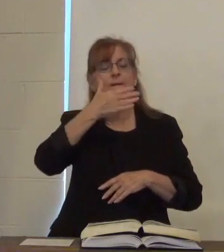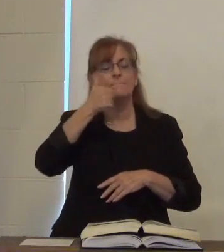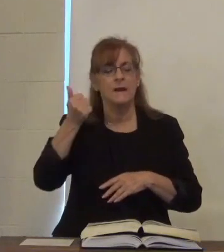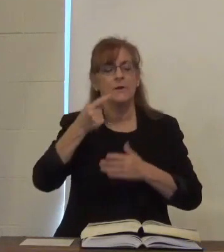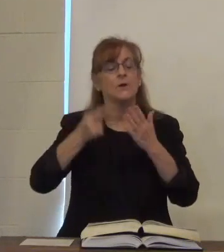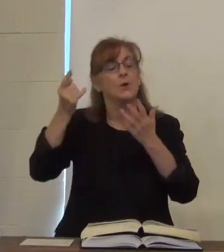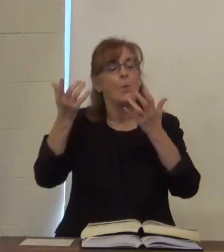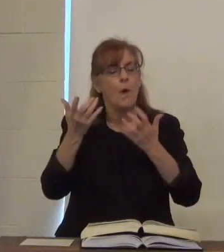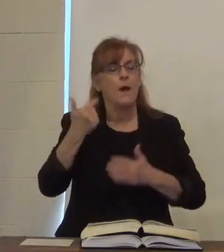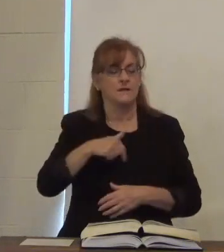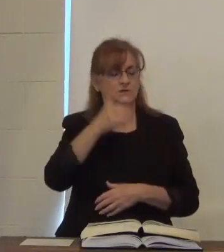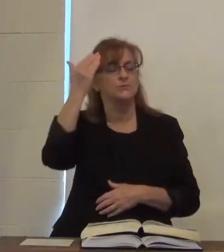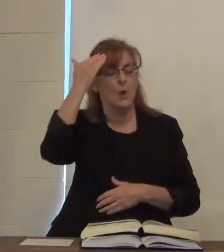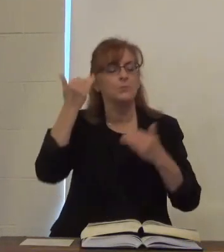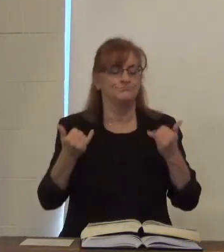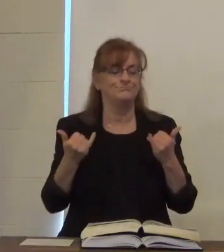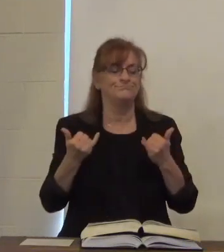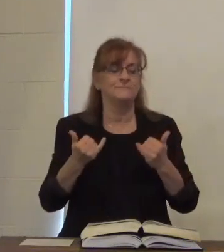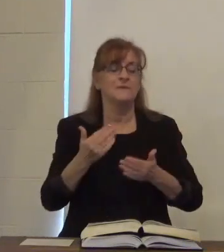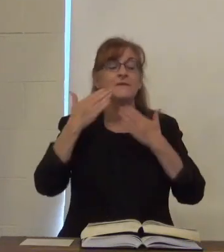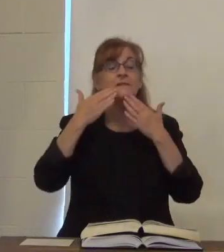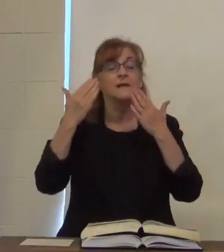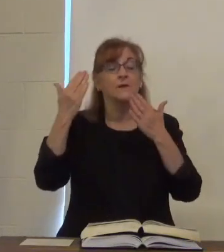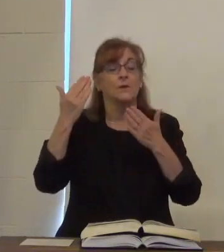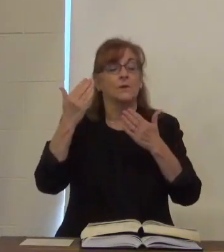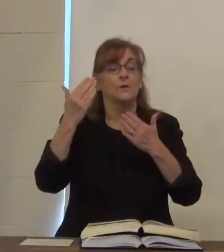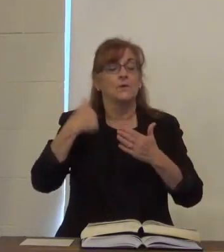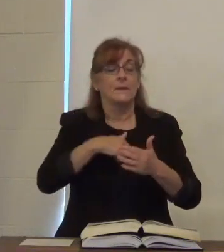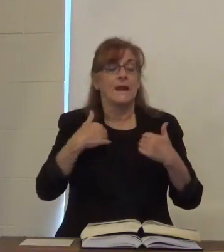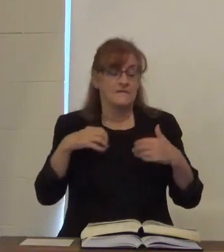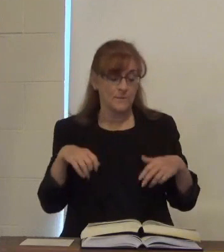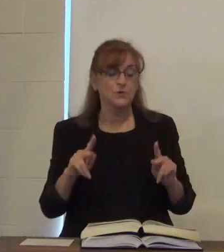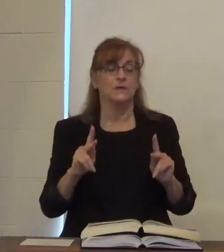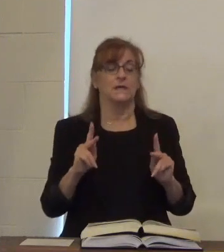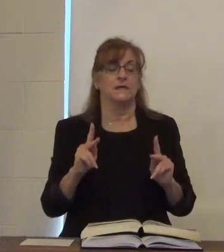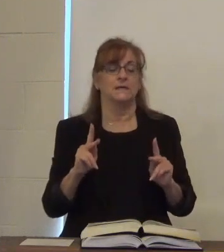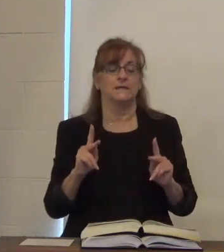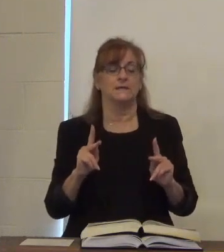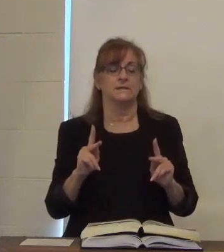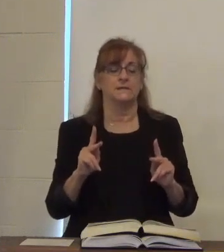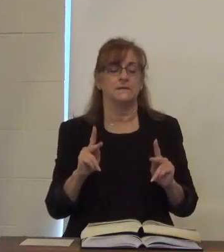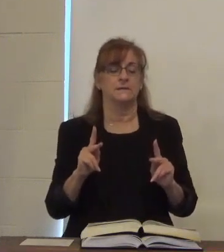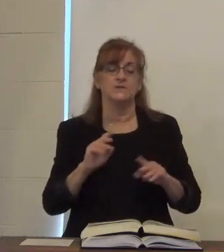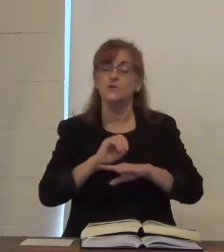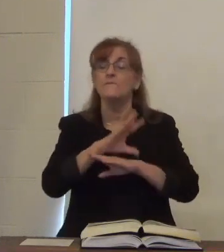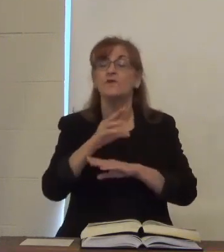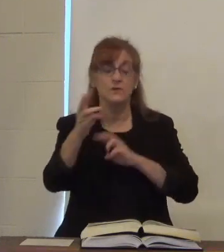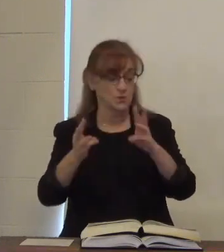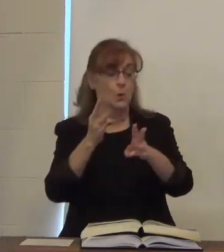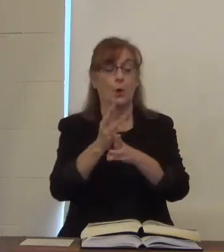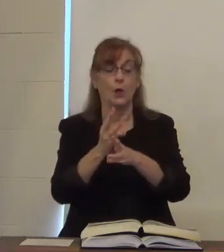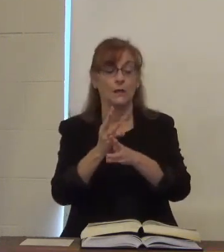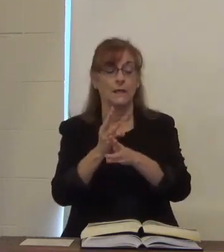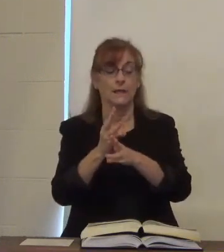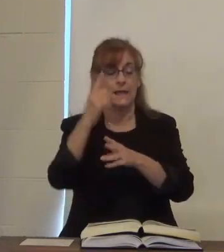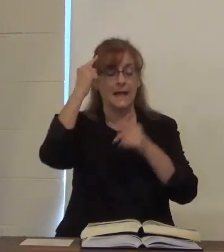you would have us to know today. Lord, we thank you that we have the opportunity to have an impact around the world. Lord, I think